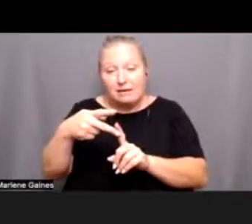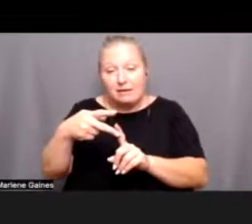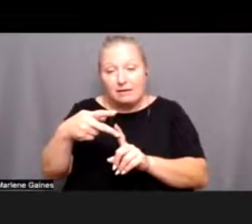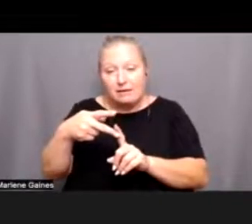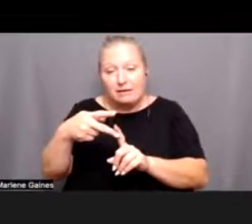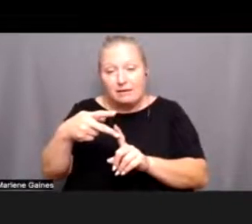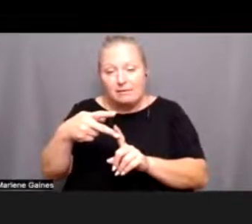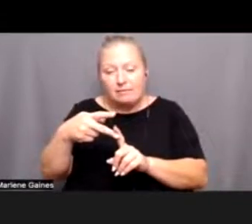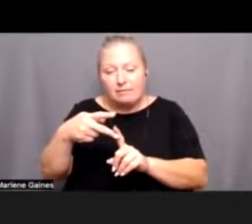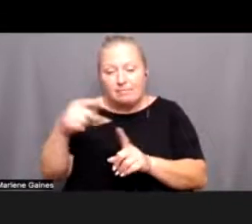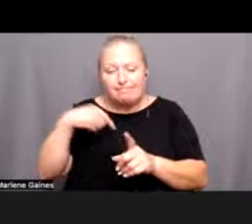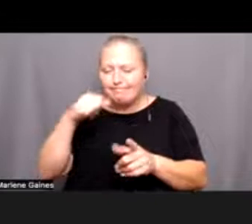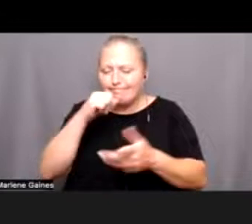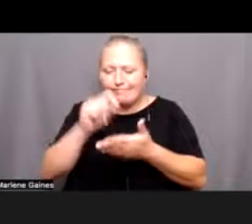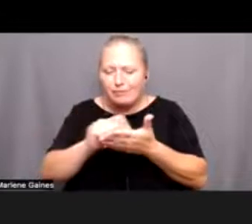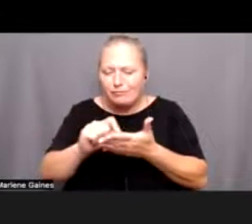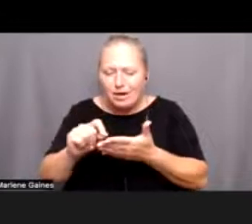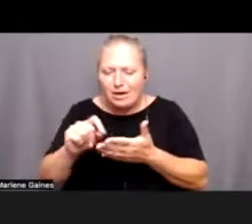I don't have it jotted down here, but